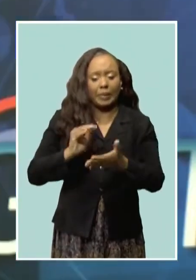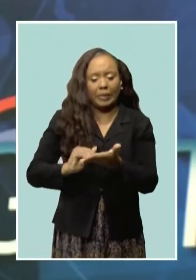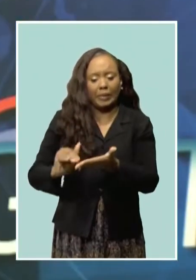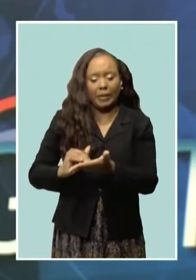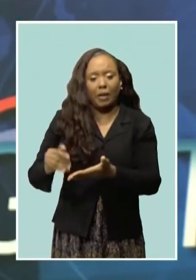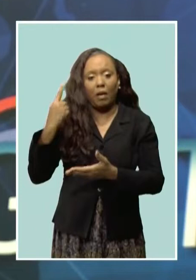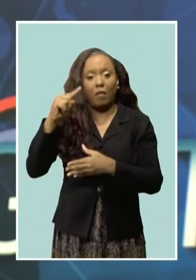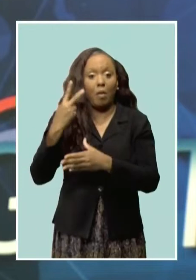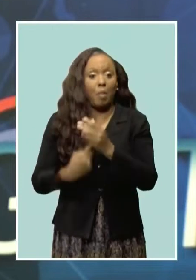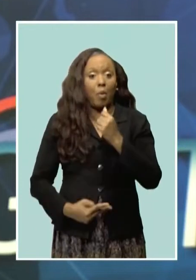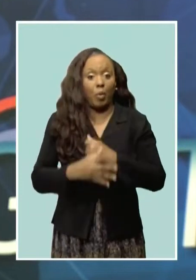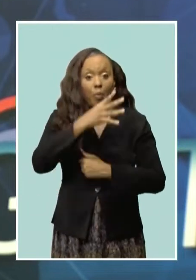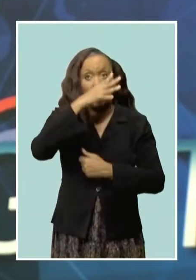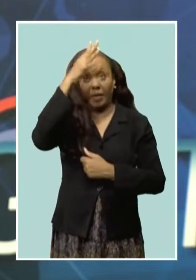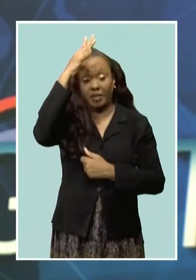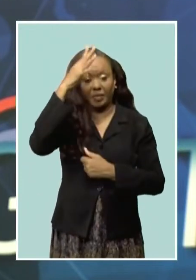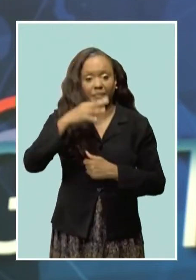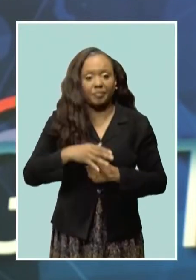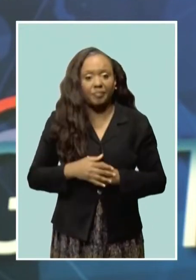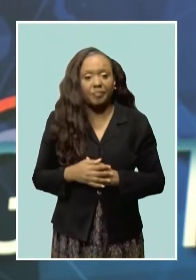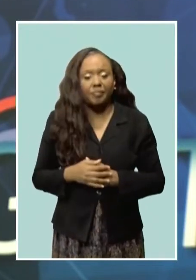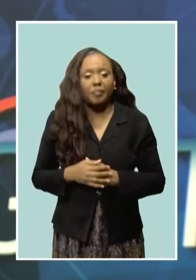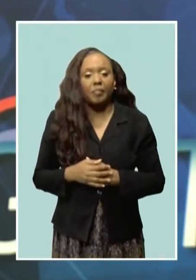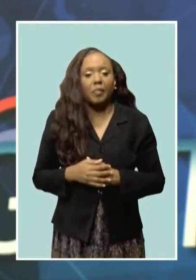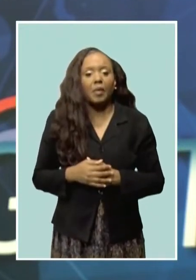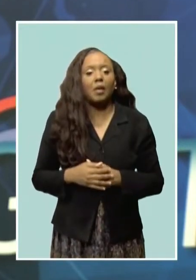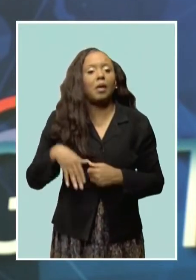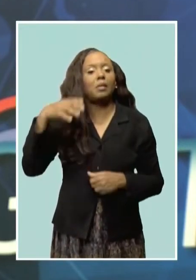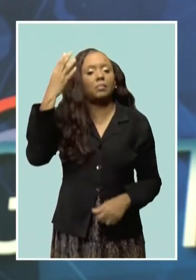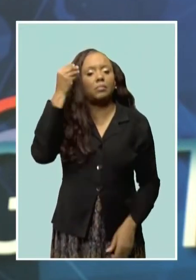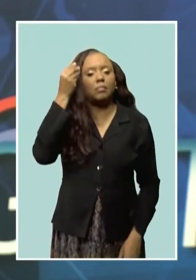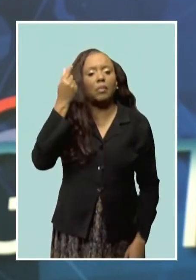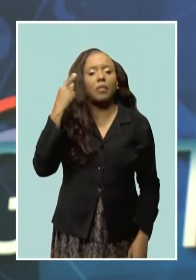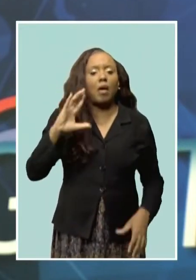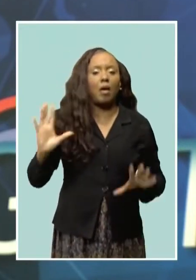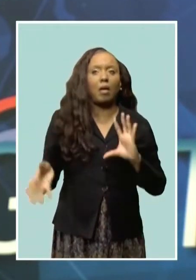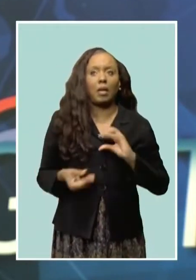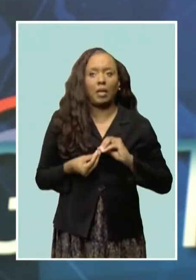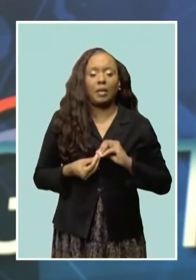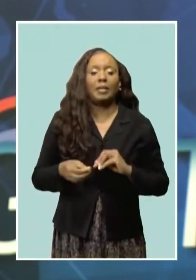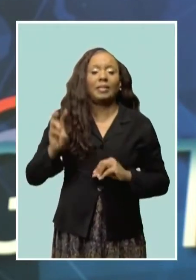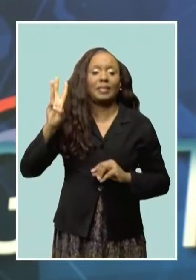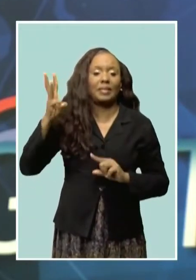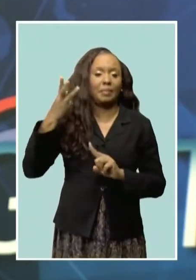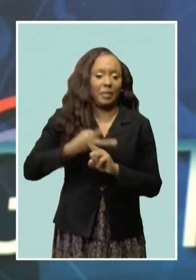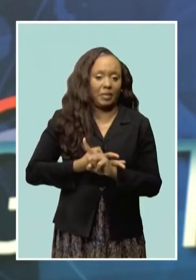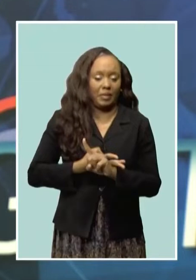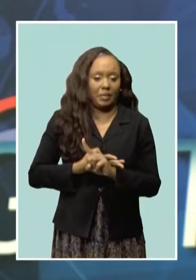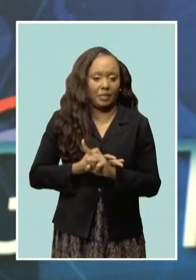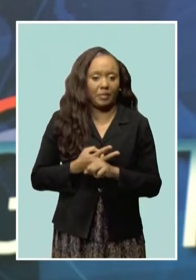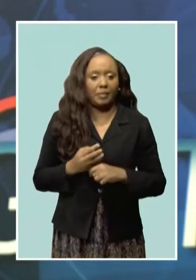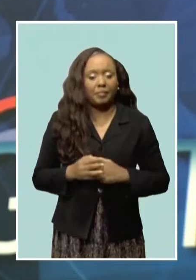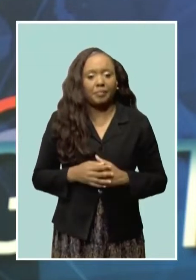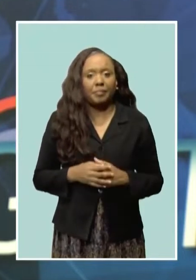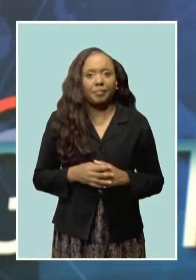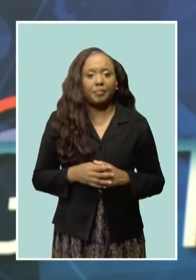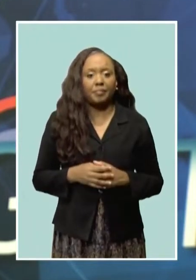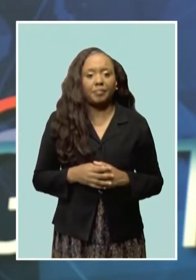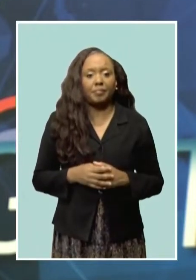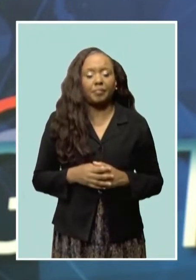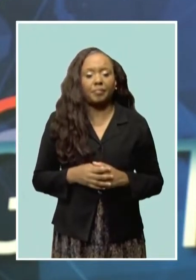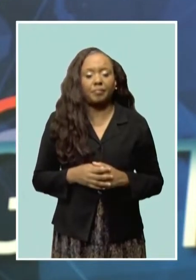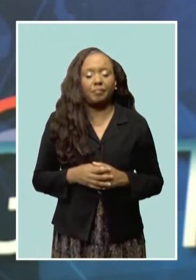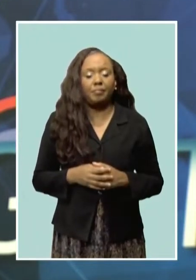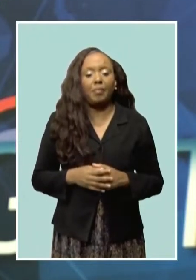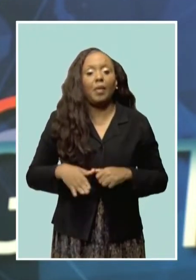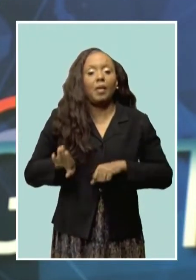Minister Jordan has previously stated that consideration was being given for a total parental leave of 6 months. The Barbados